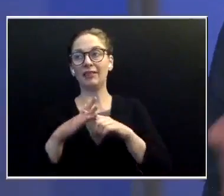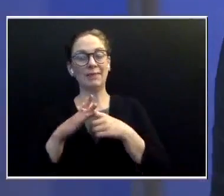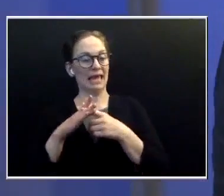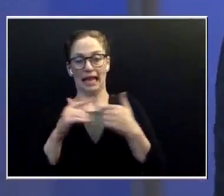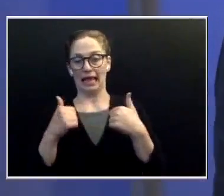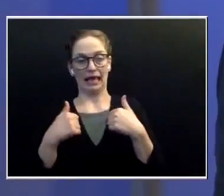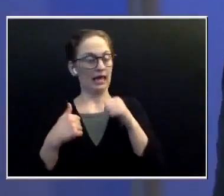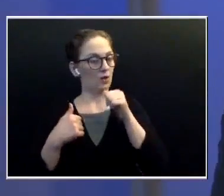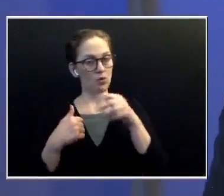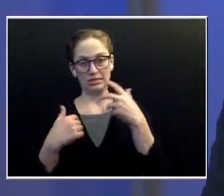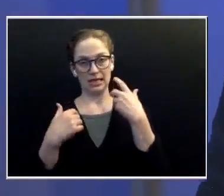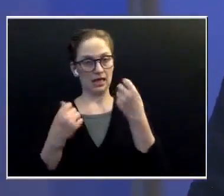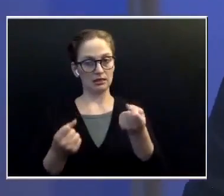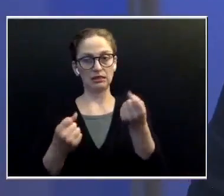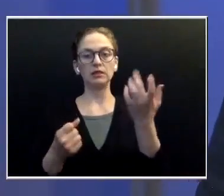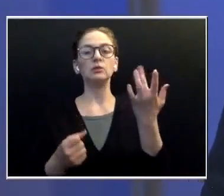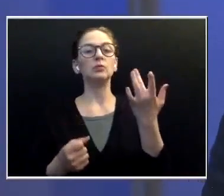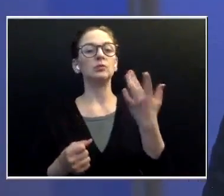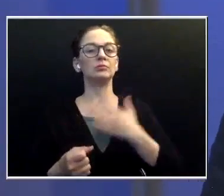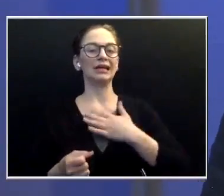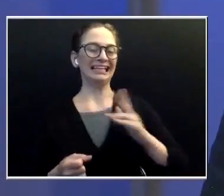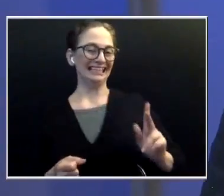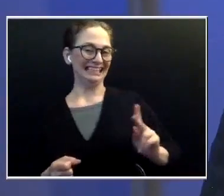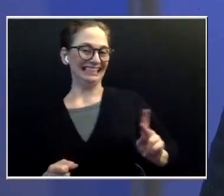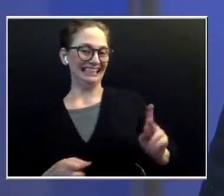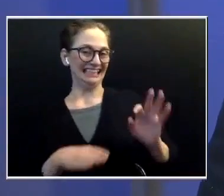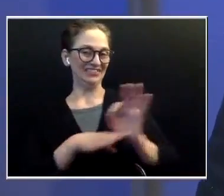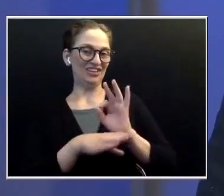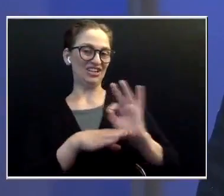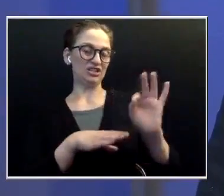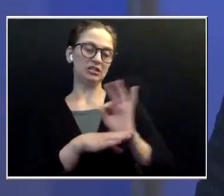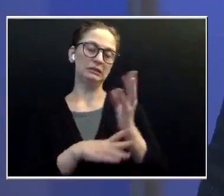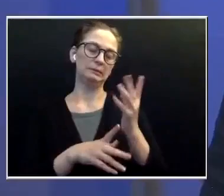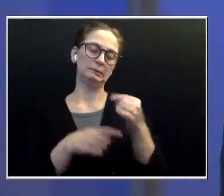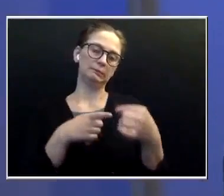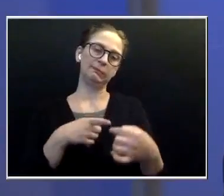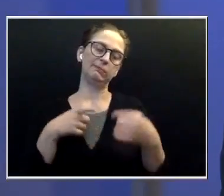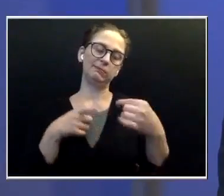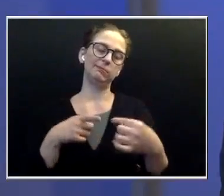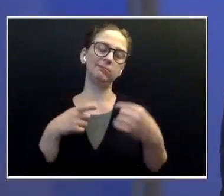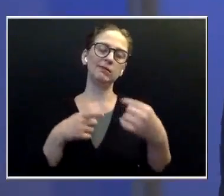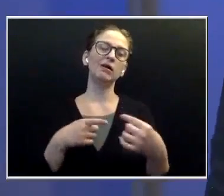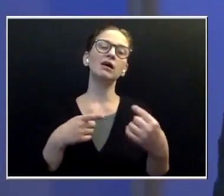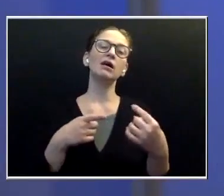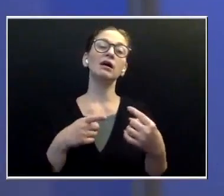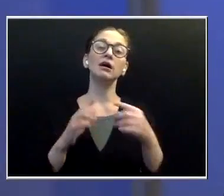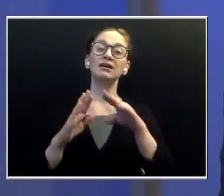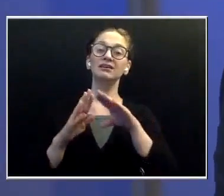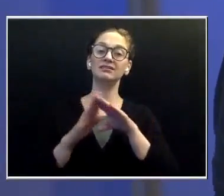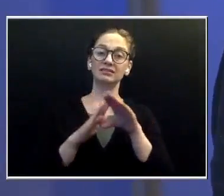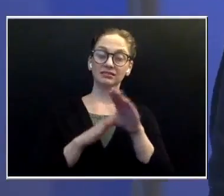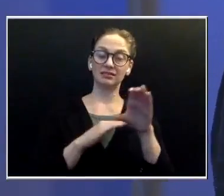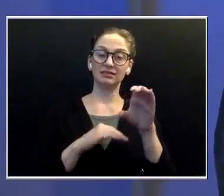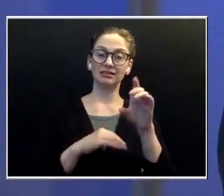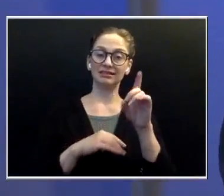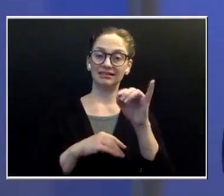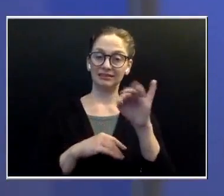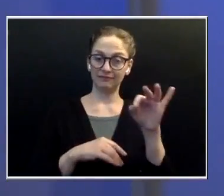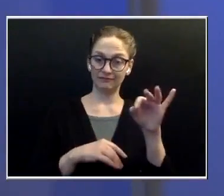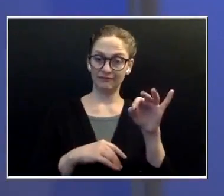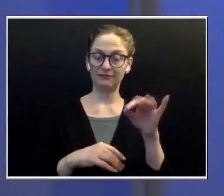my kidney function wasn't doing well. But getting C. diff sort of in November